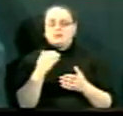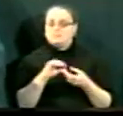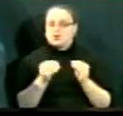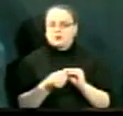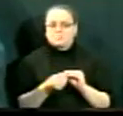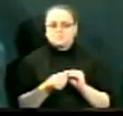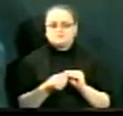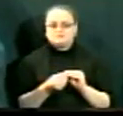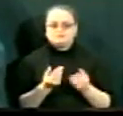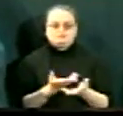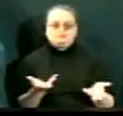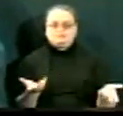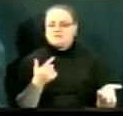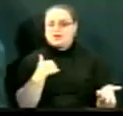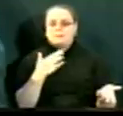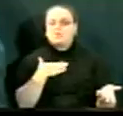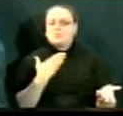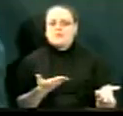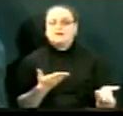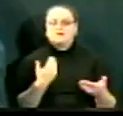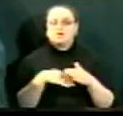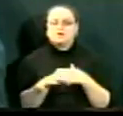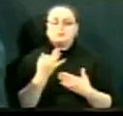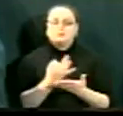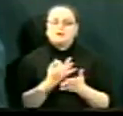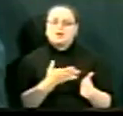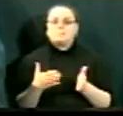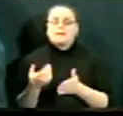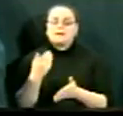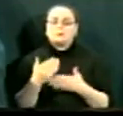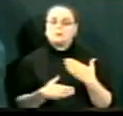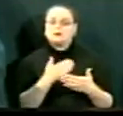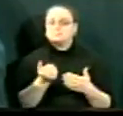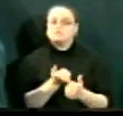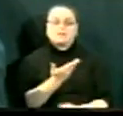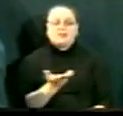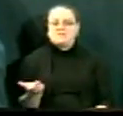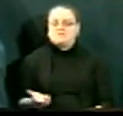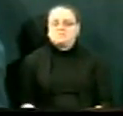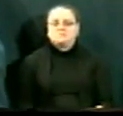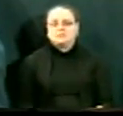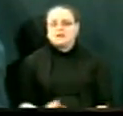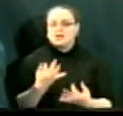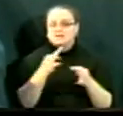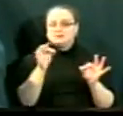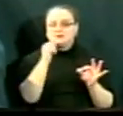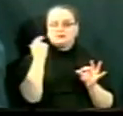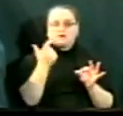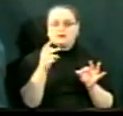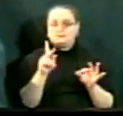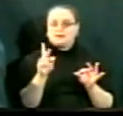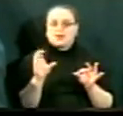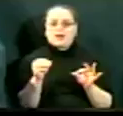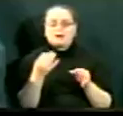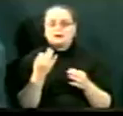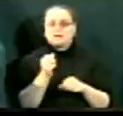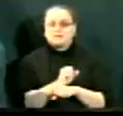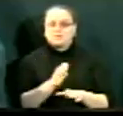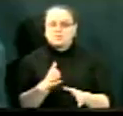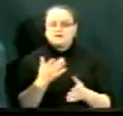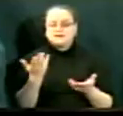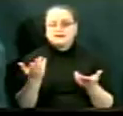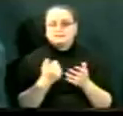and I would be willing to go through the financial planning process with any of you. It's free for all Knox County employees.